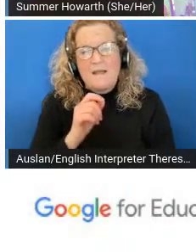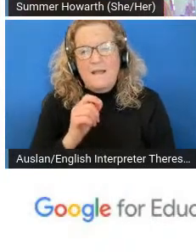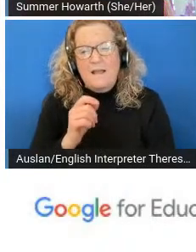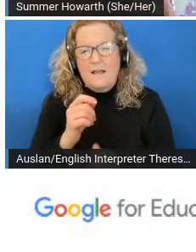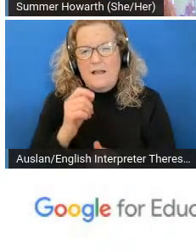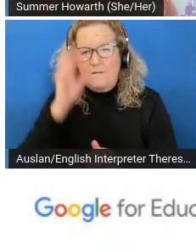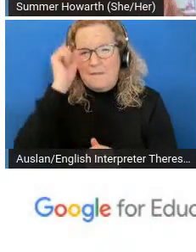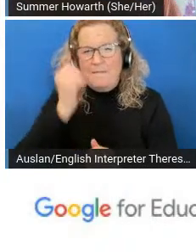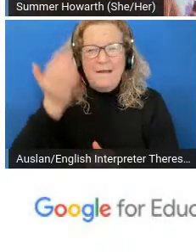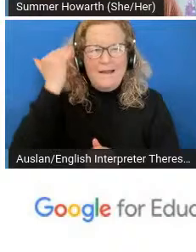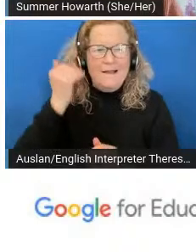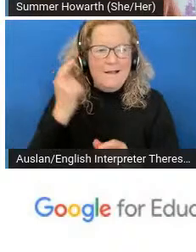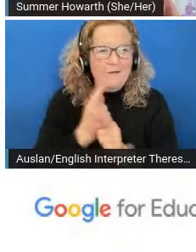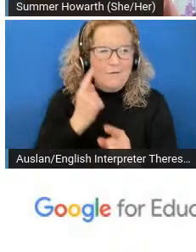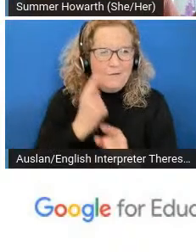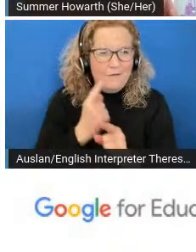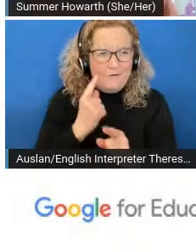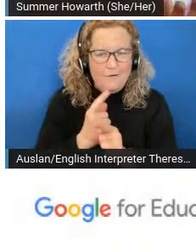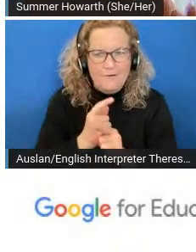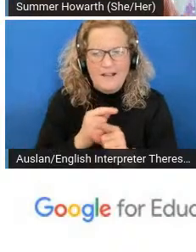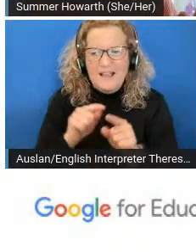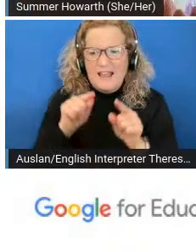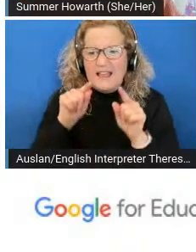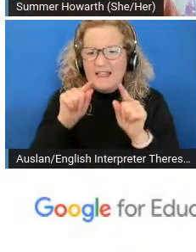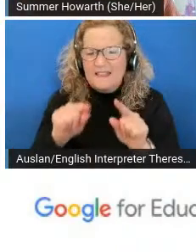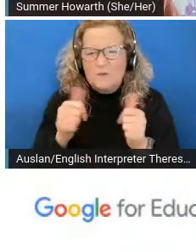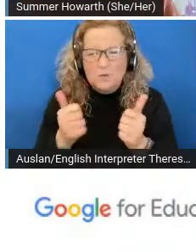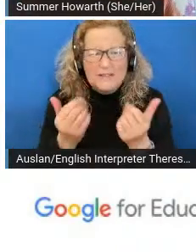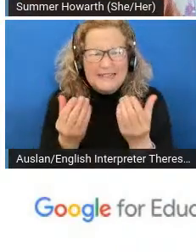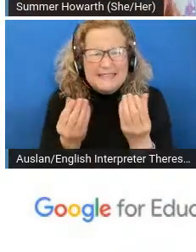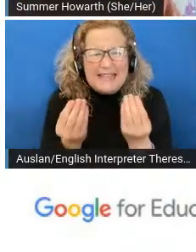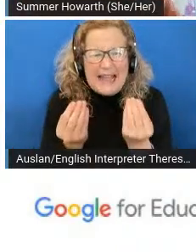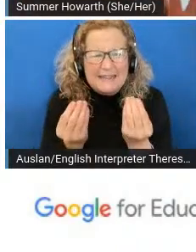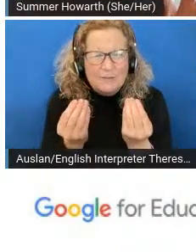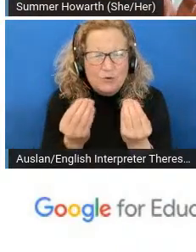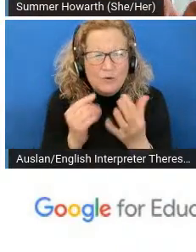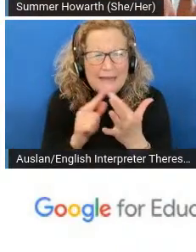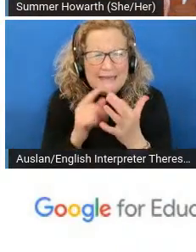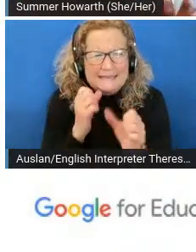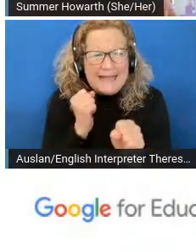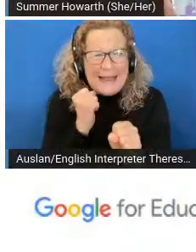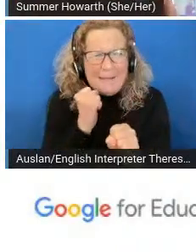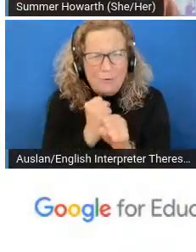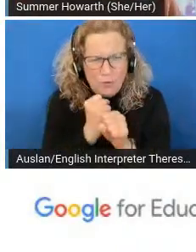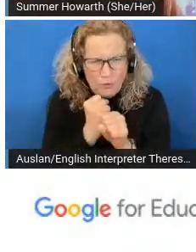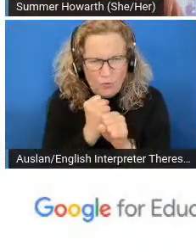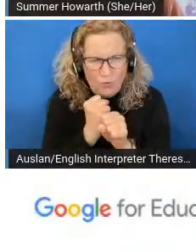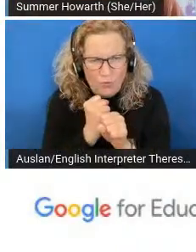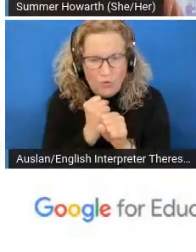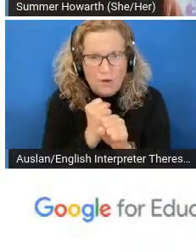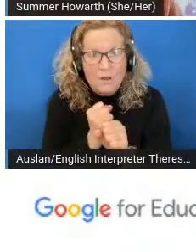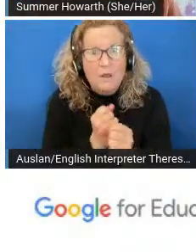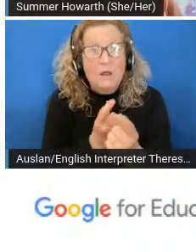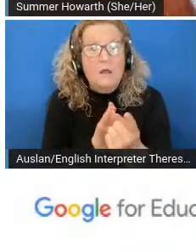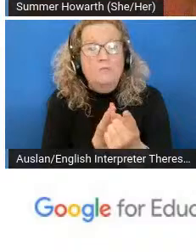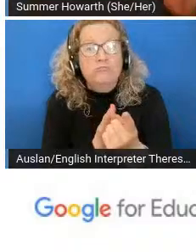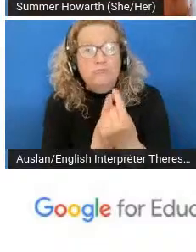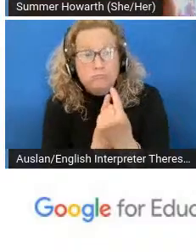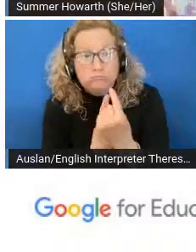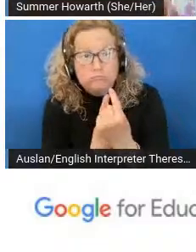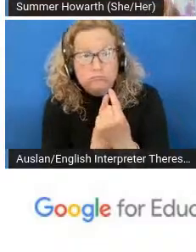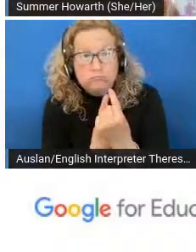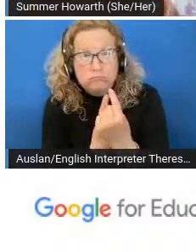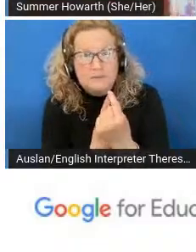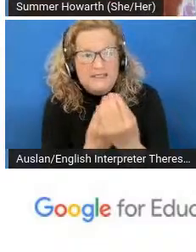conversations we had earlier, what a great tangible example of the intersection between that direct instruction and that inquiry.